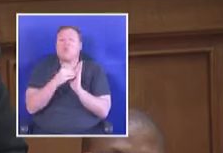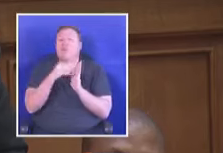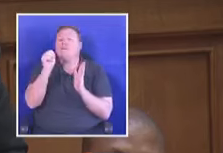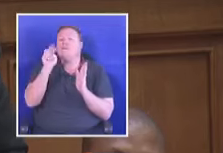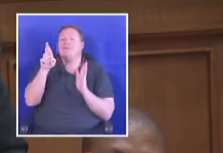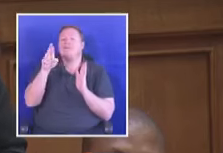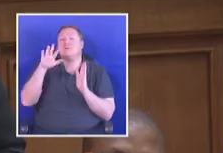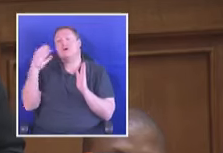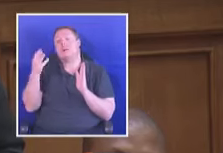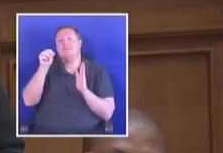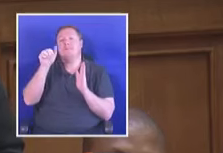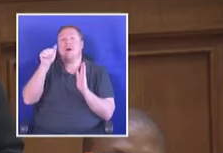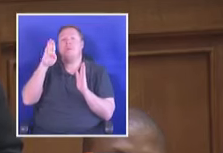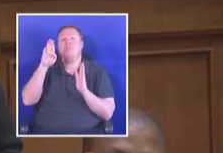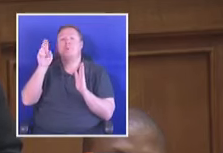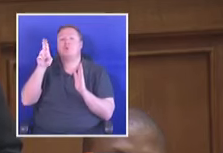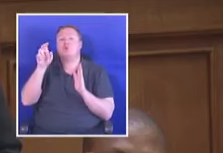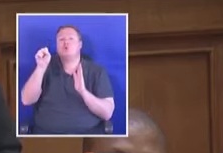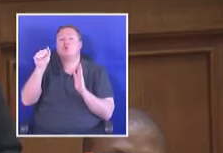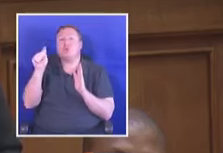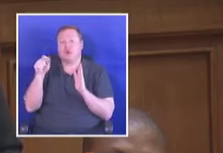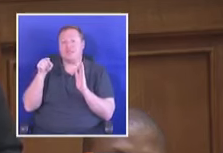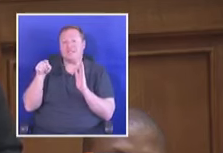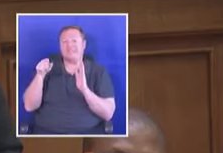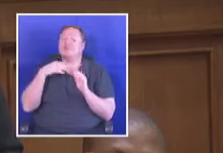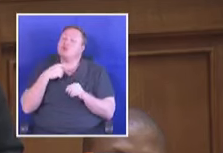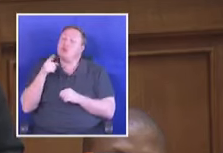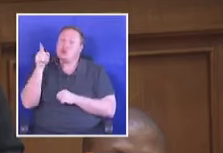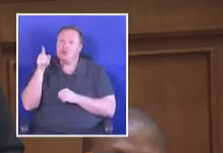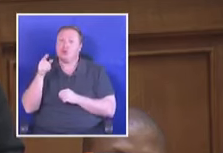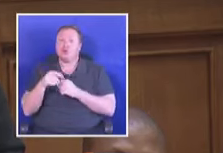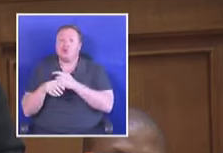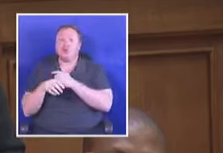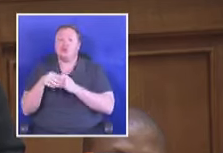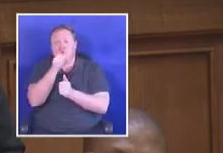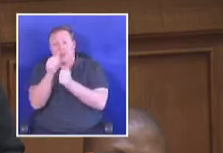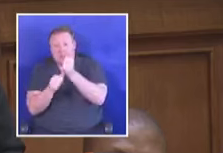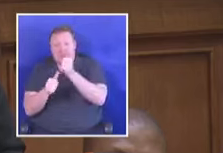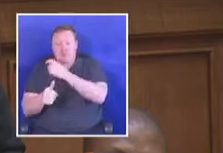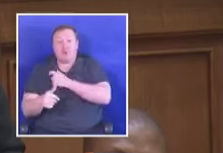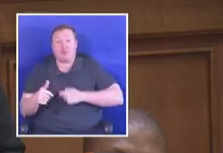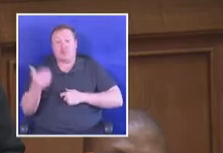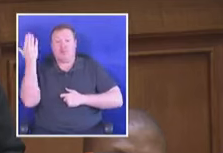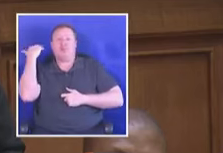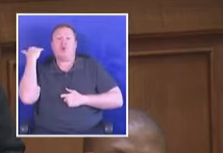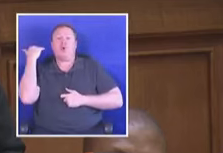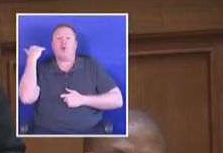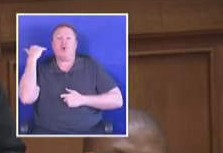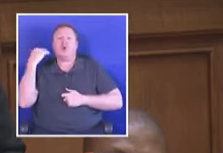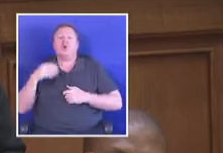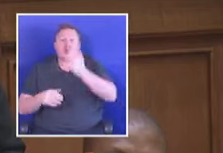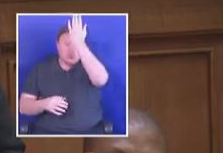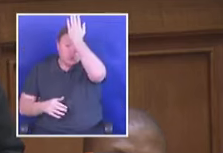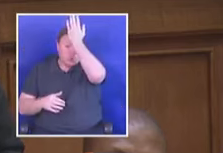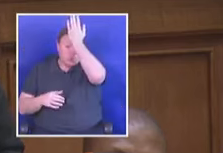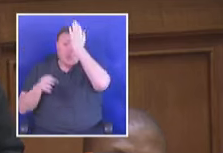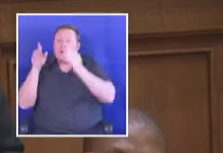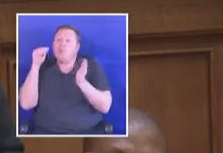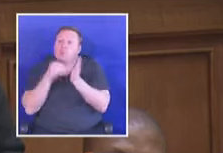you were the Deputy President and the Leader of Government Business, President Zuma appointed you, specifically in